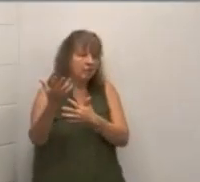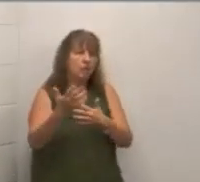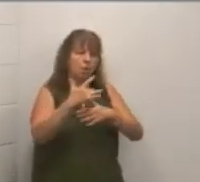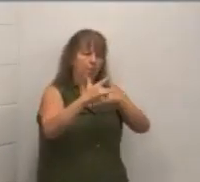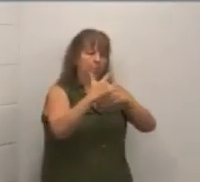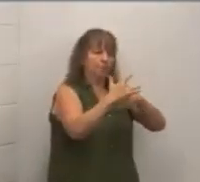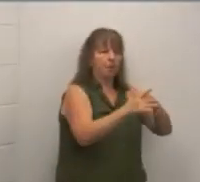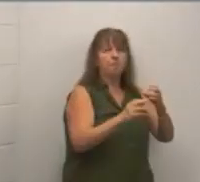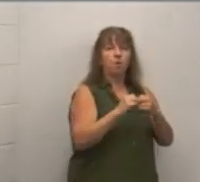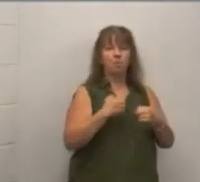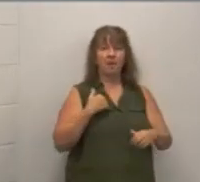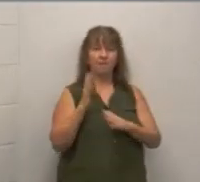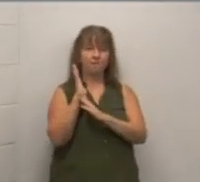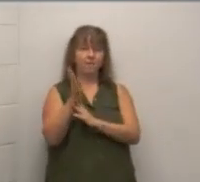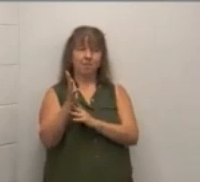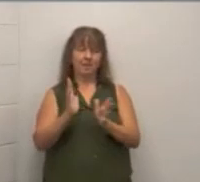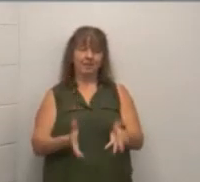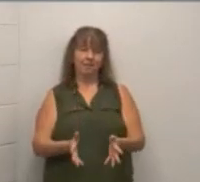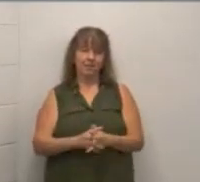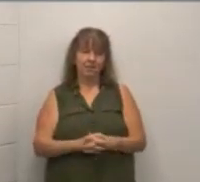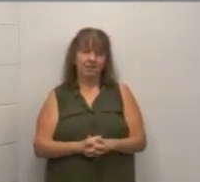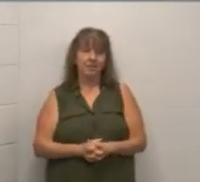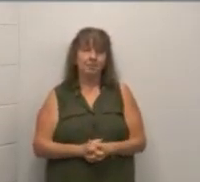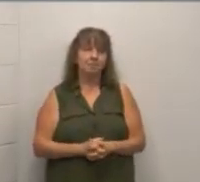We have 5 minutes.